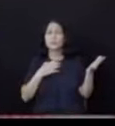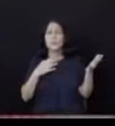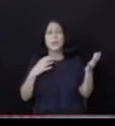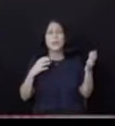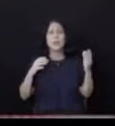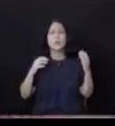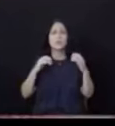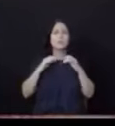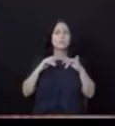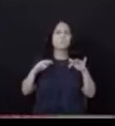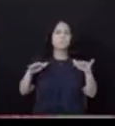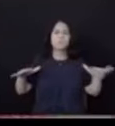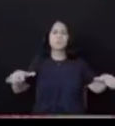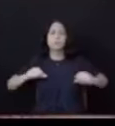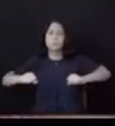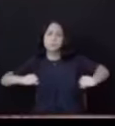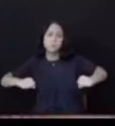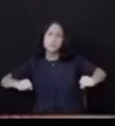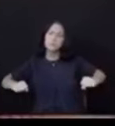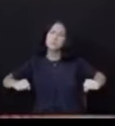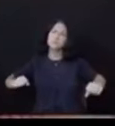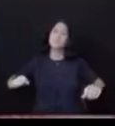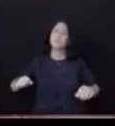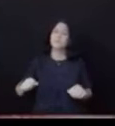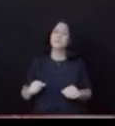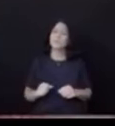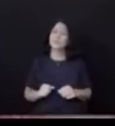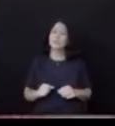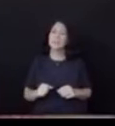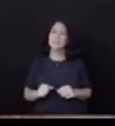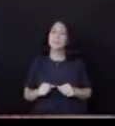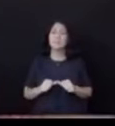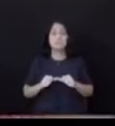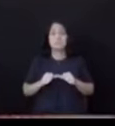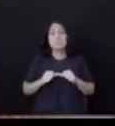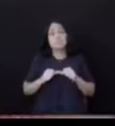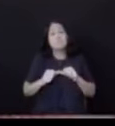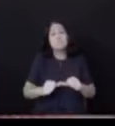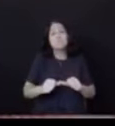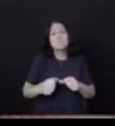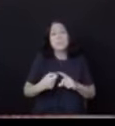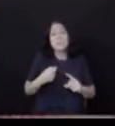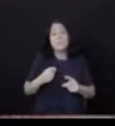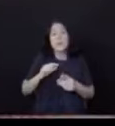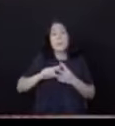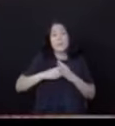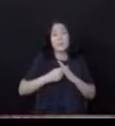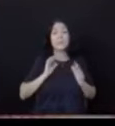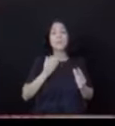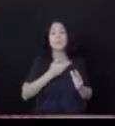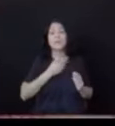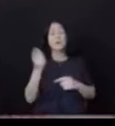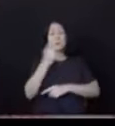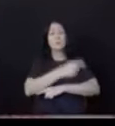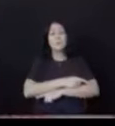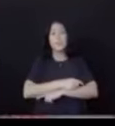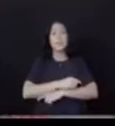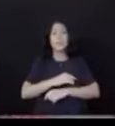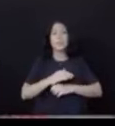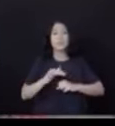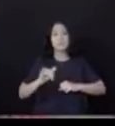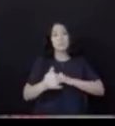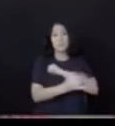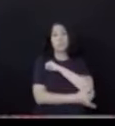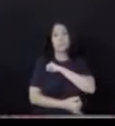quaking it has been since the beginning of our days as a country but it has been